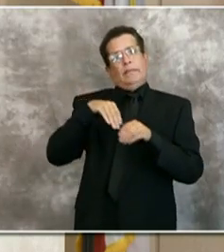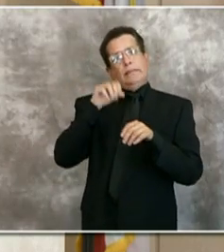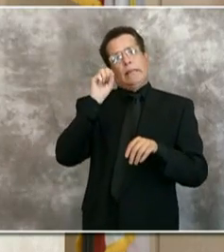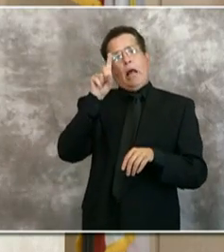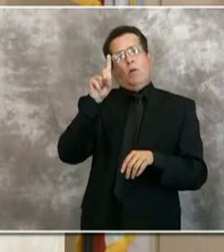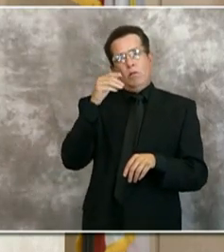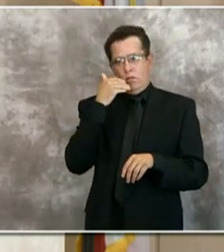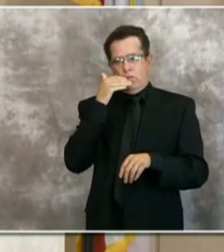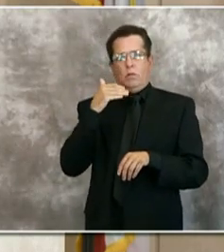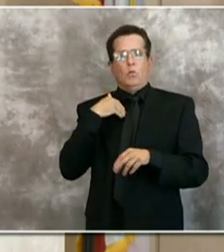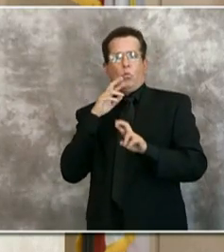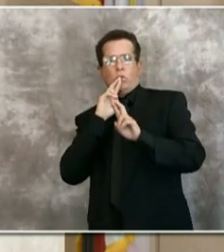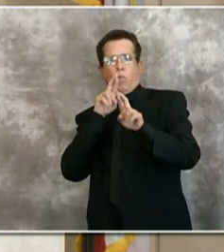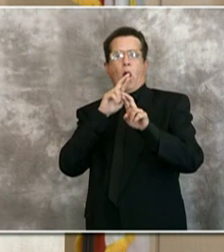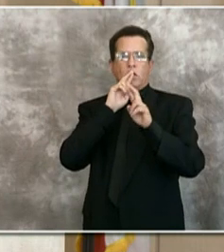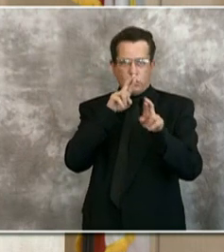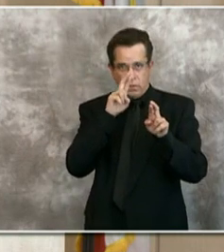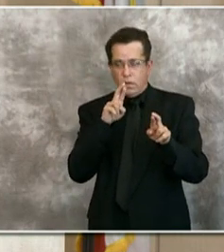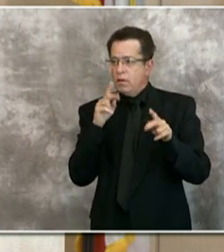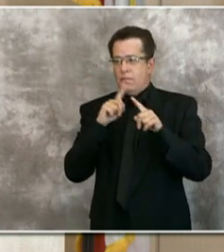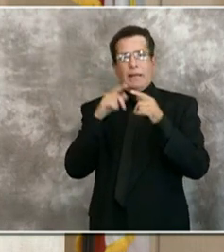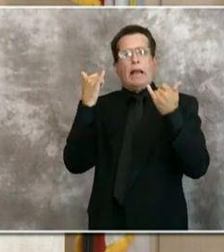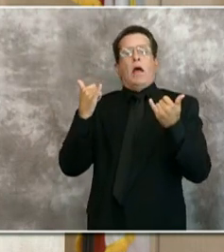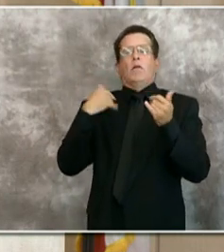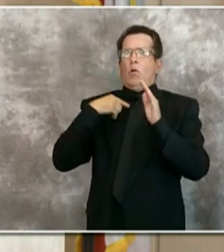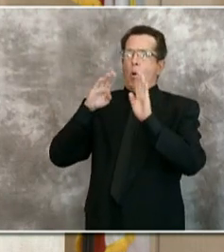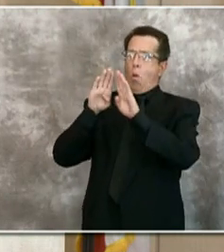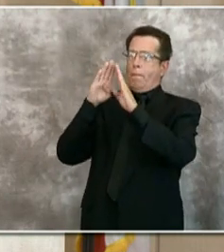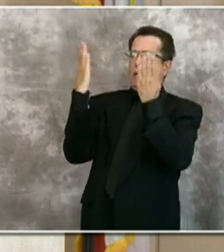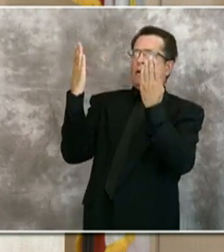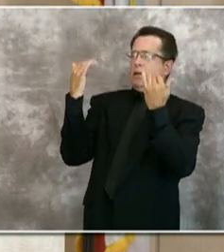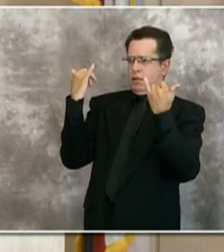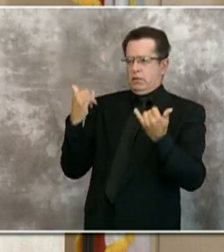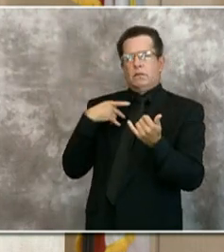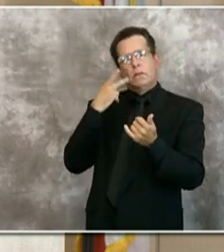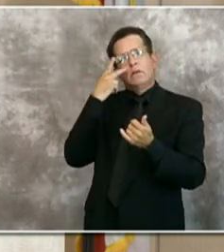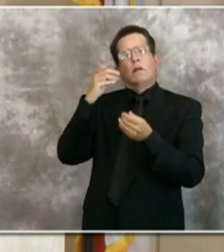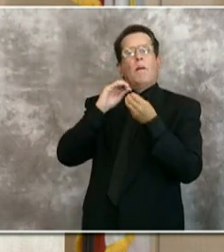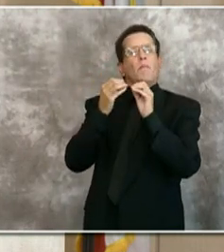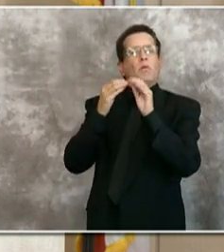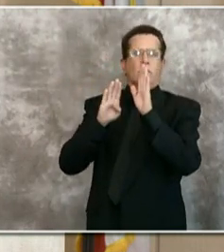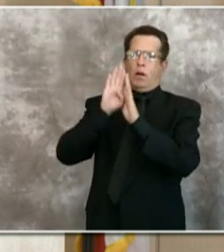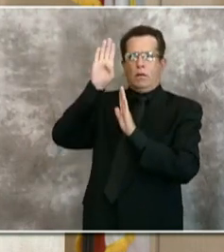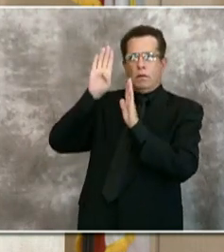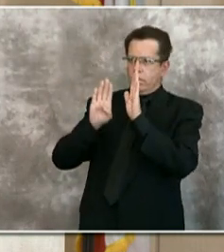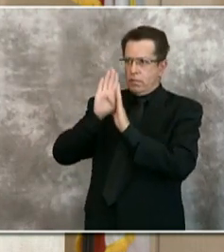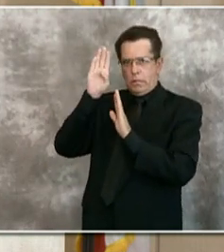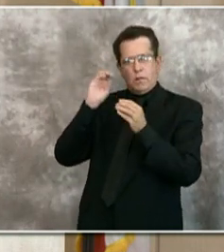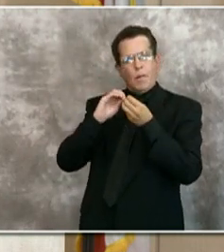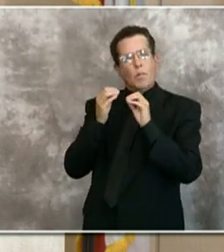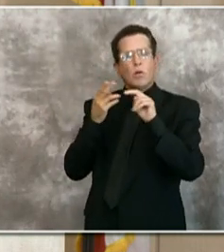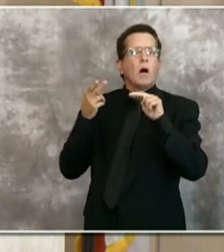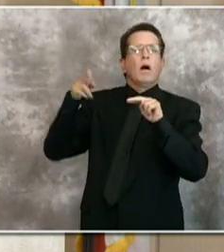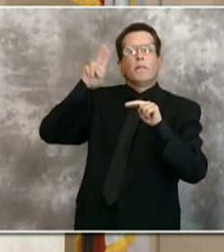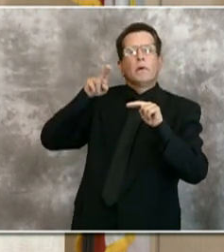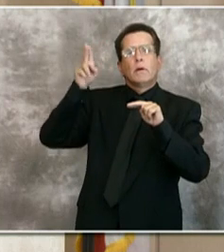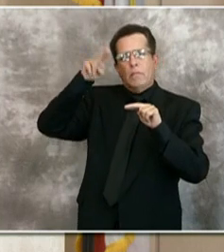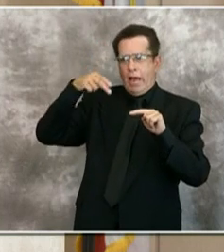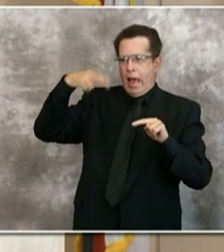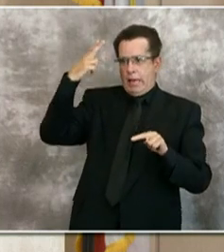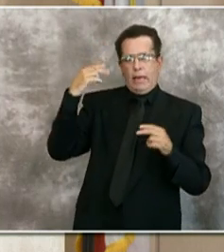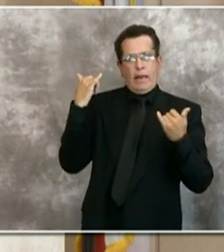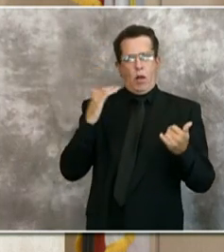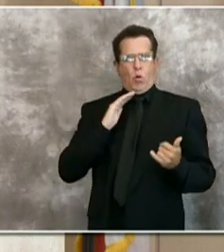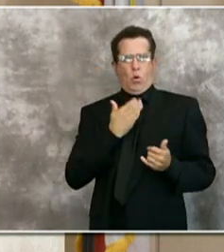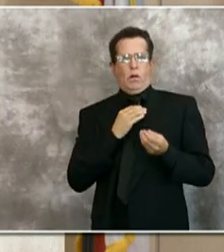to COVID-19. And then as we reopened, things slipped. And we began to see significant increases. Our numbers around the